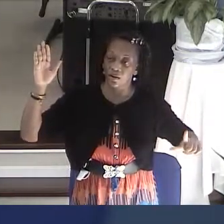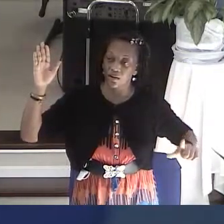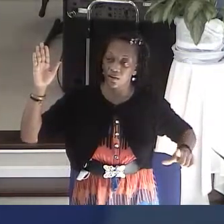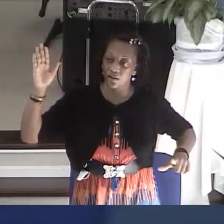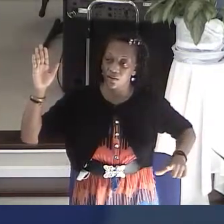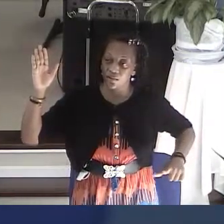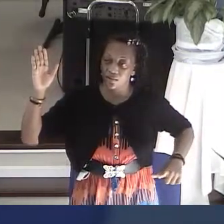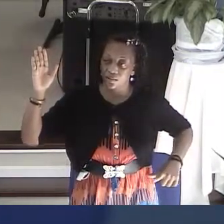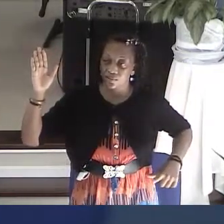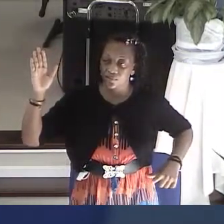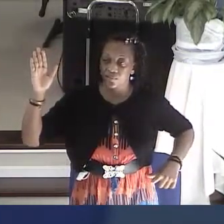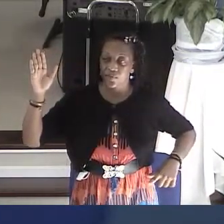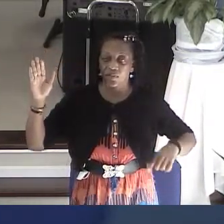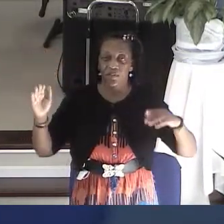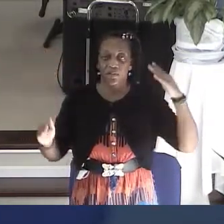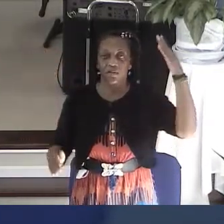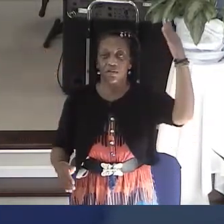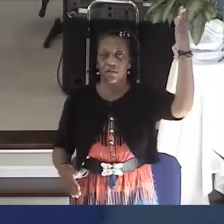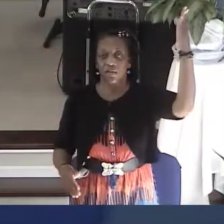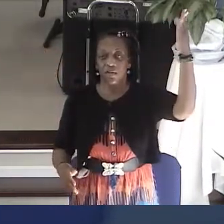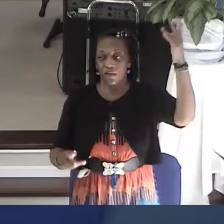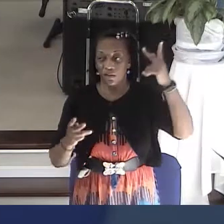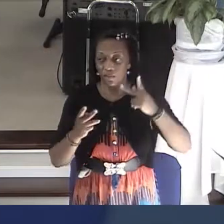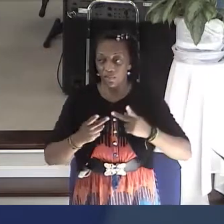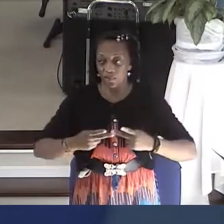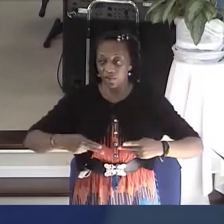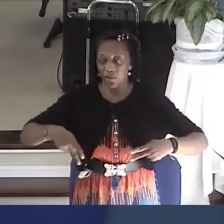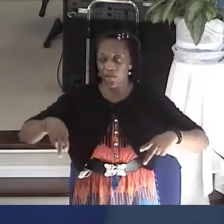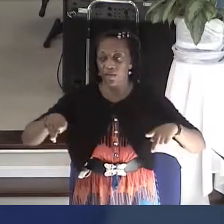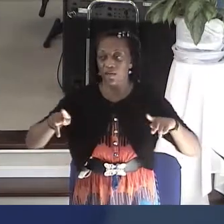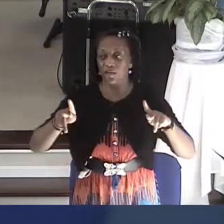Lord, to Thy